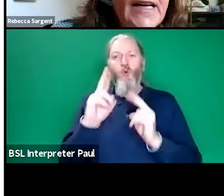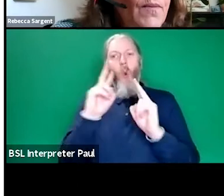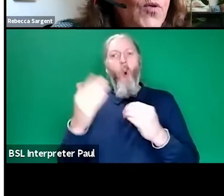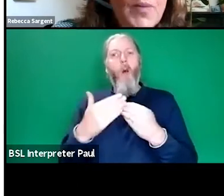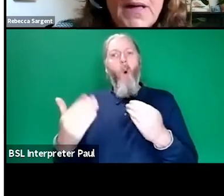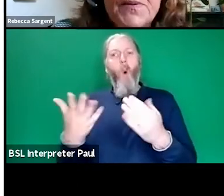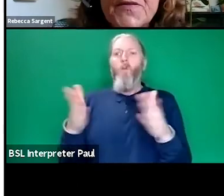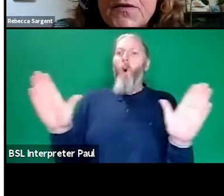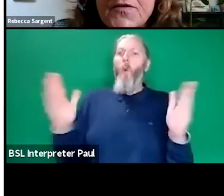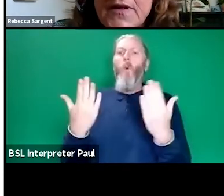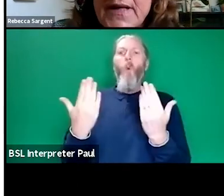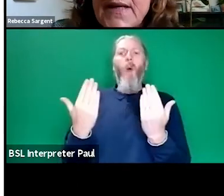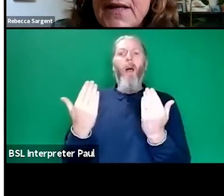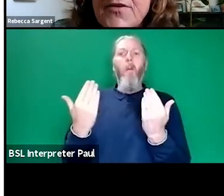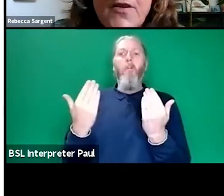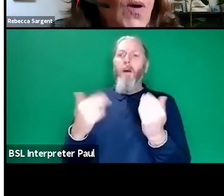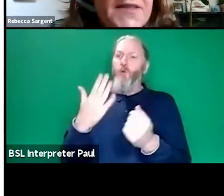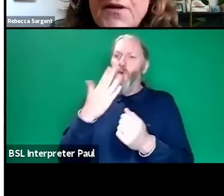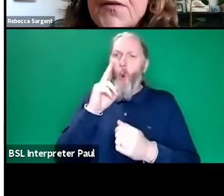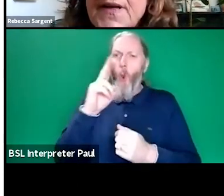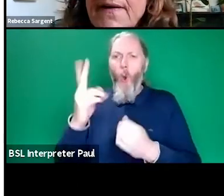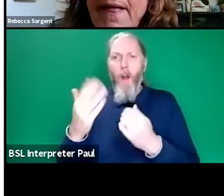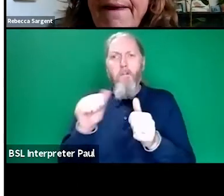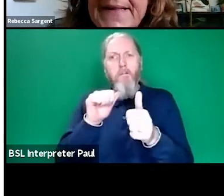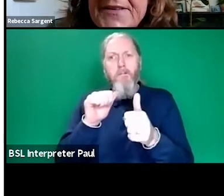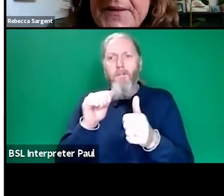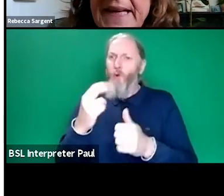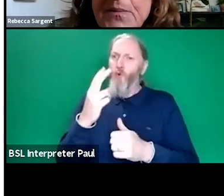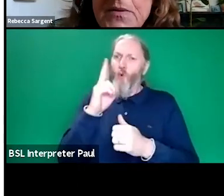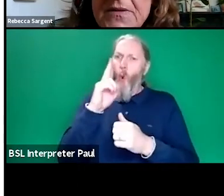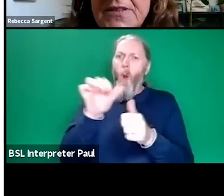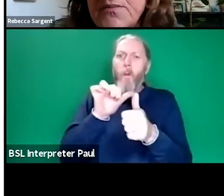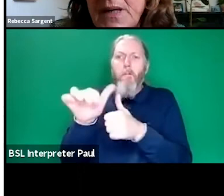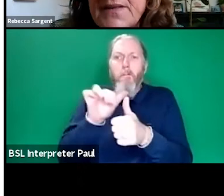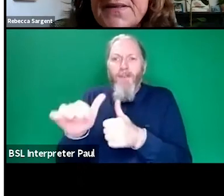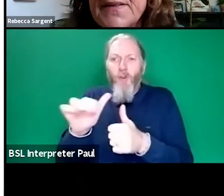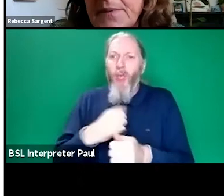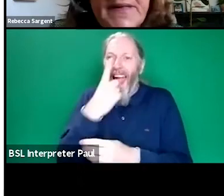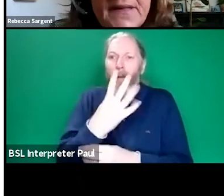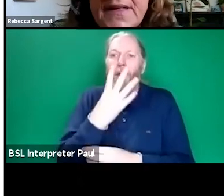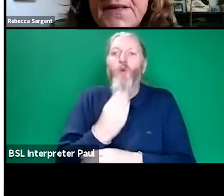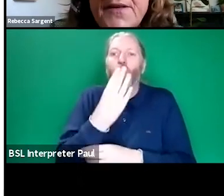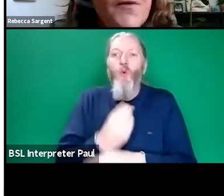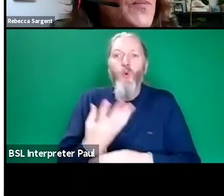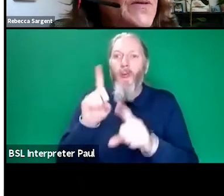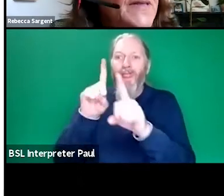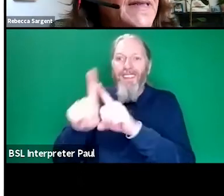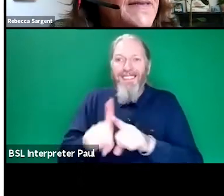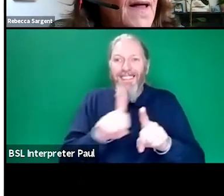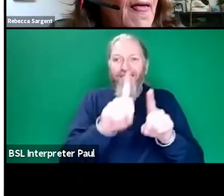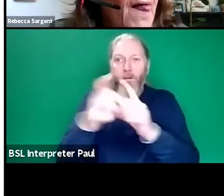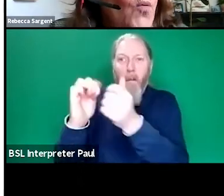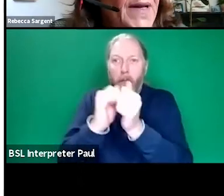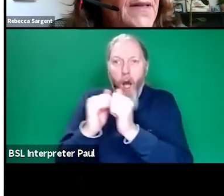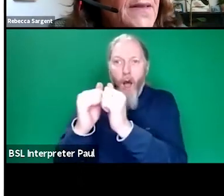and more purposeful for the wider offer, and to enable different partners to come in and use the